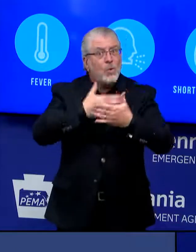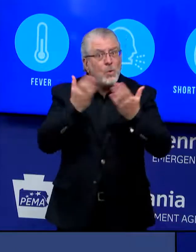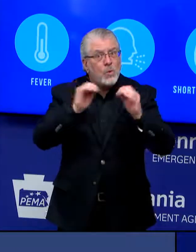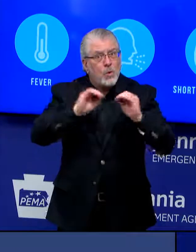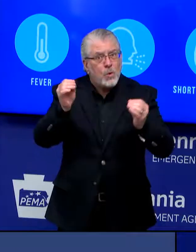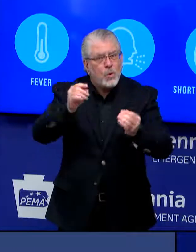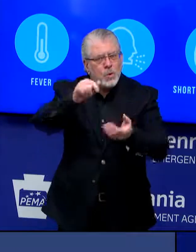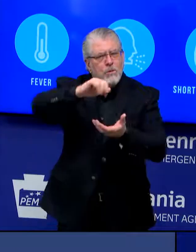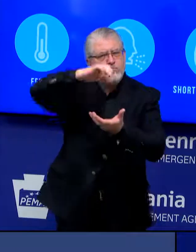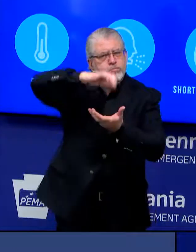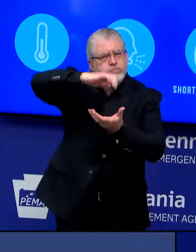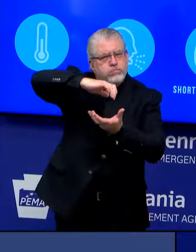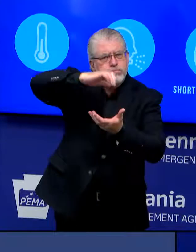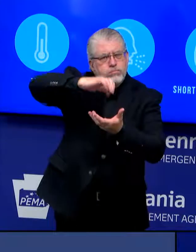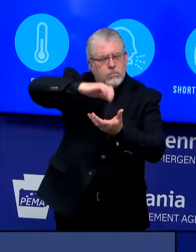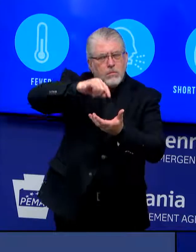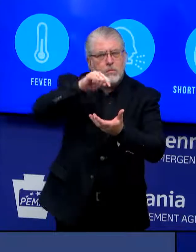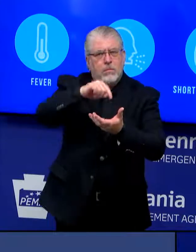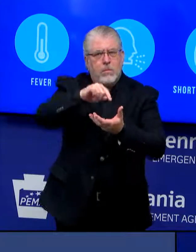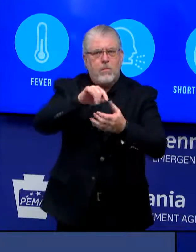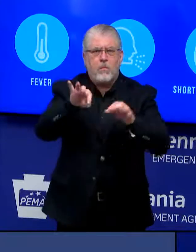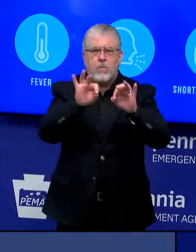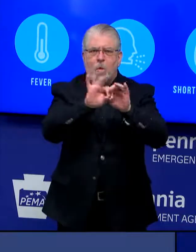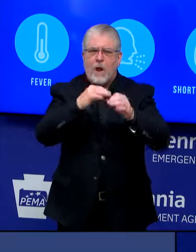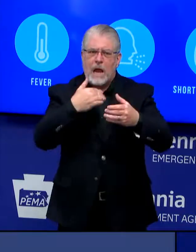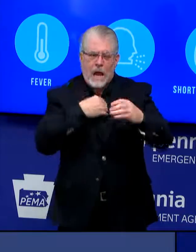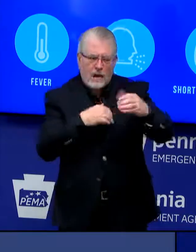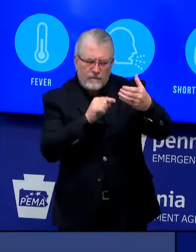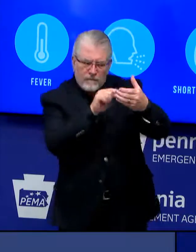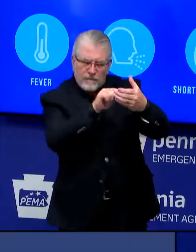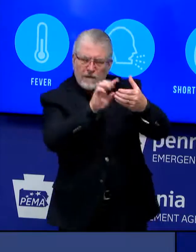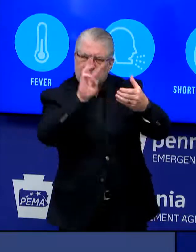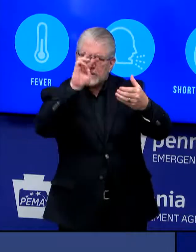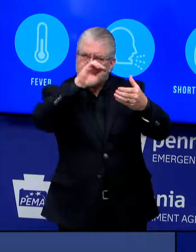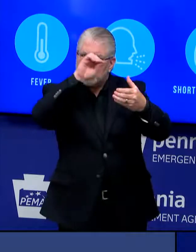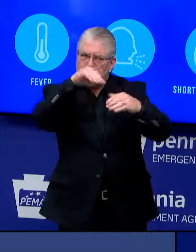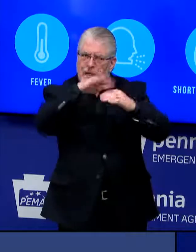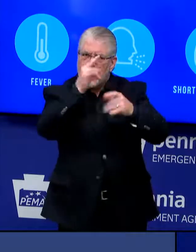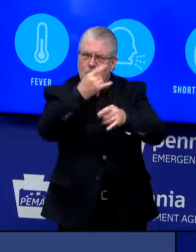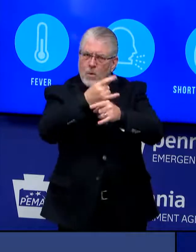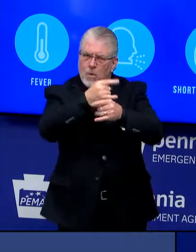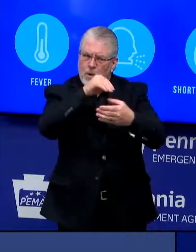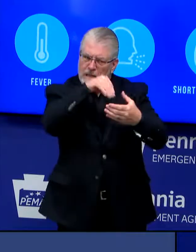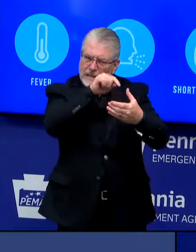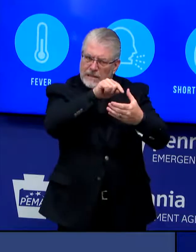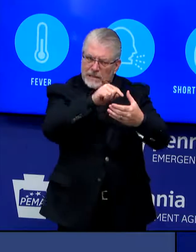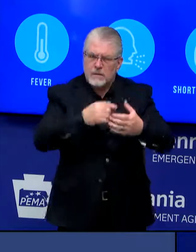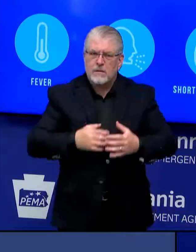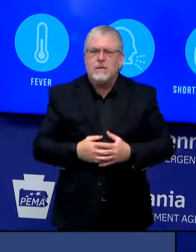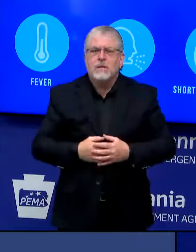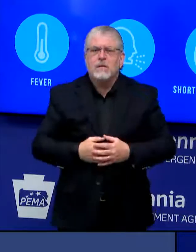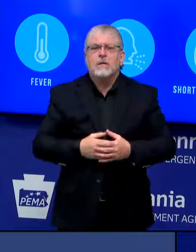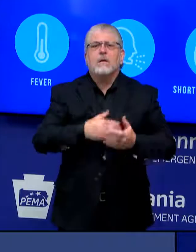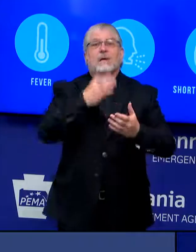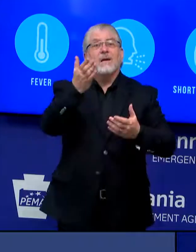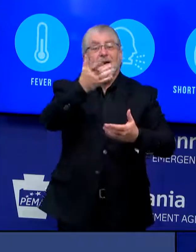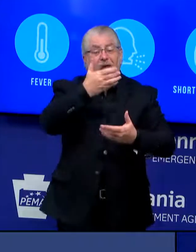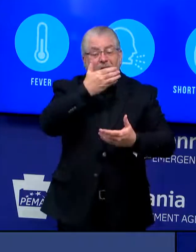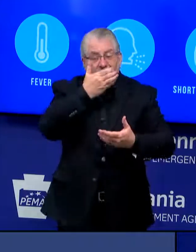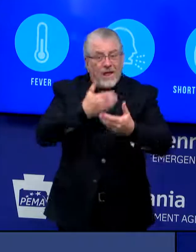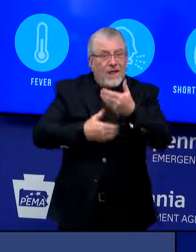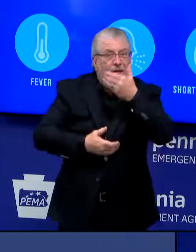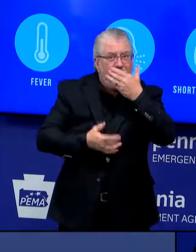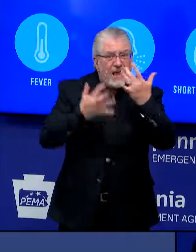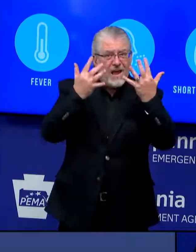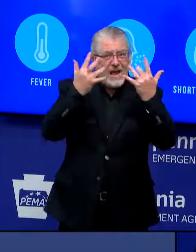water are not available. Cover coughs or sneezes with your elbow, not with your hands. Try not to touch your